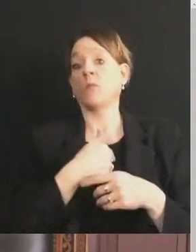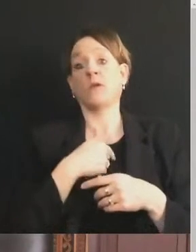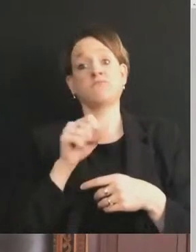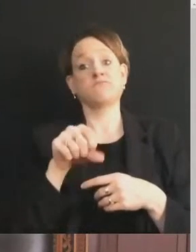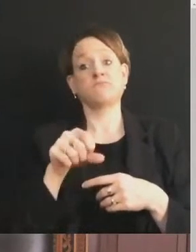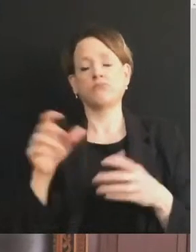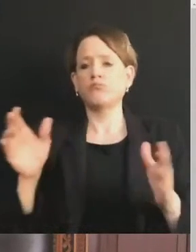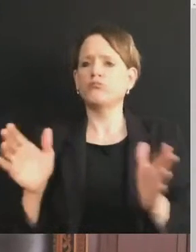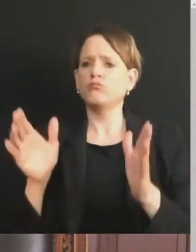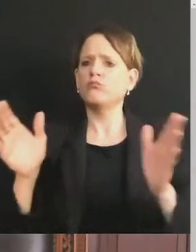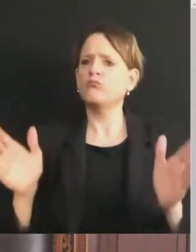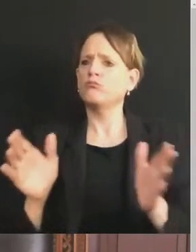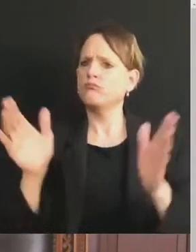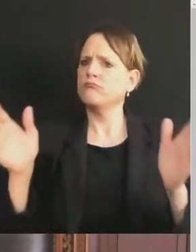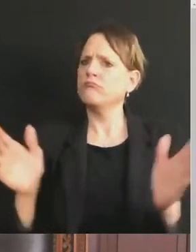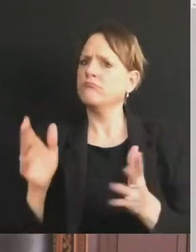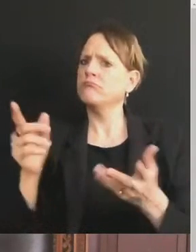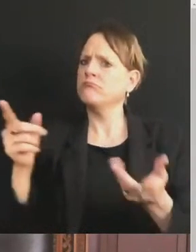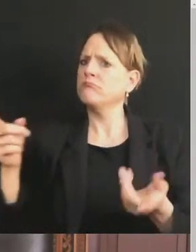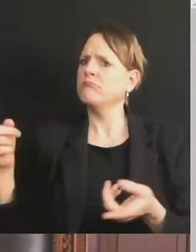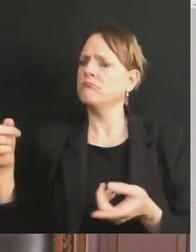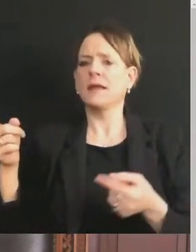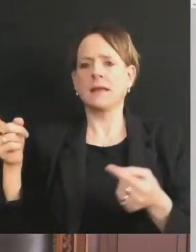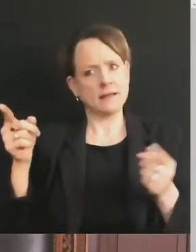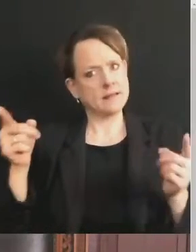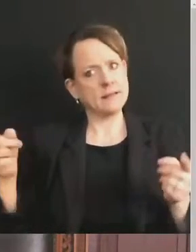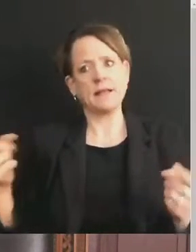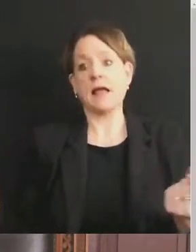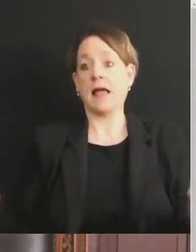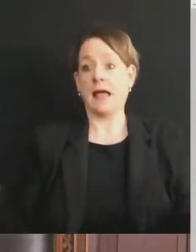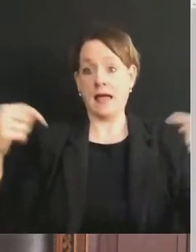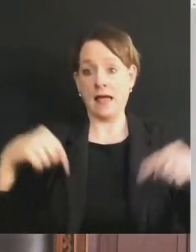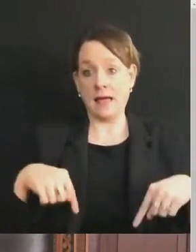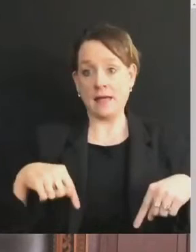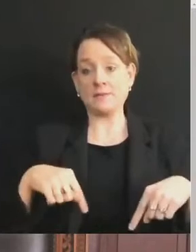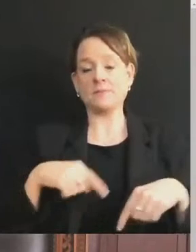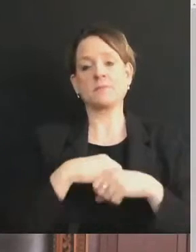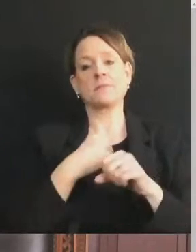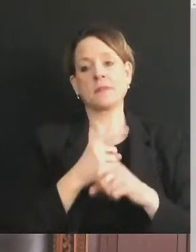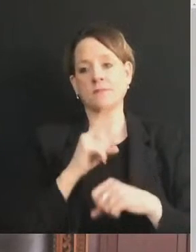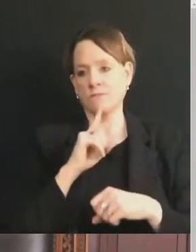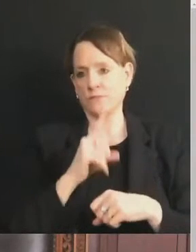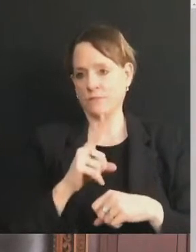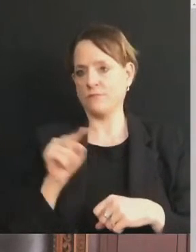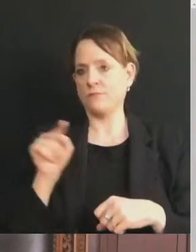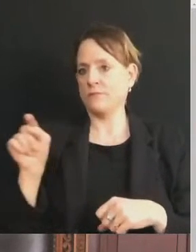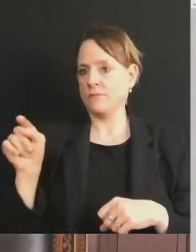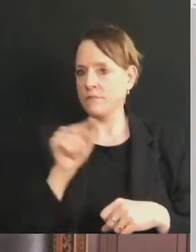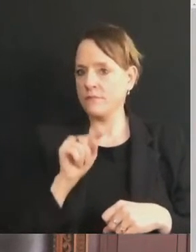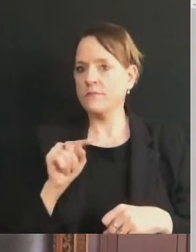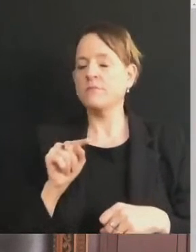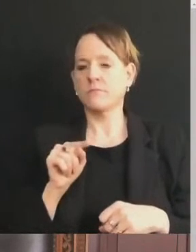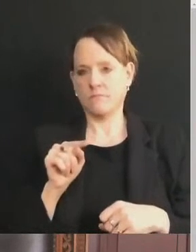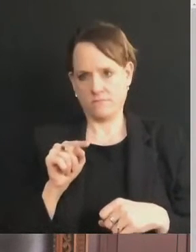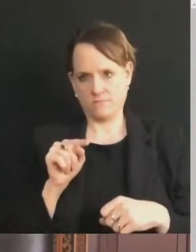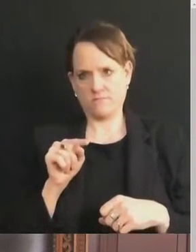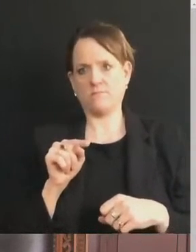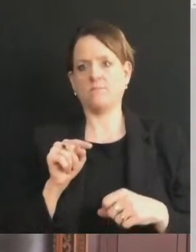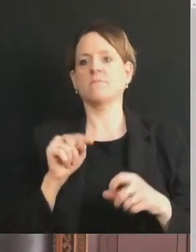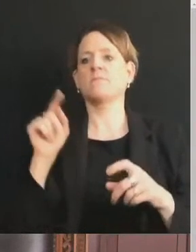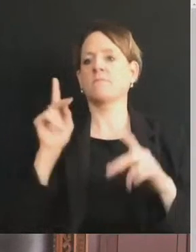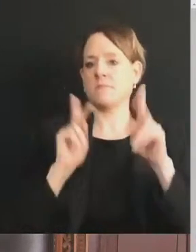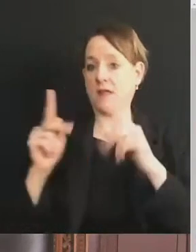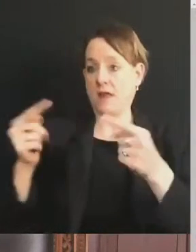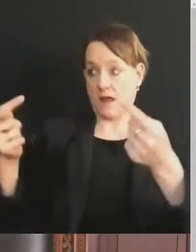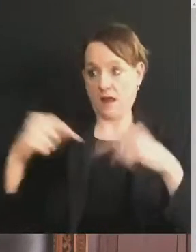make sure the people that are with you are following whatever orders are still in